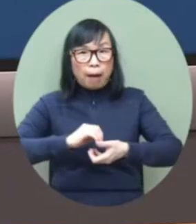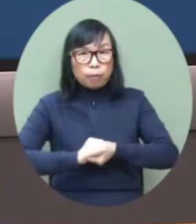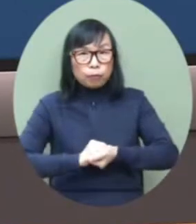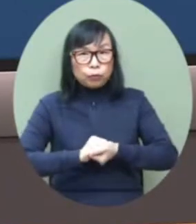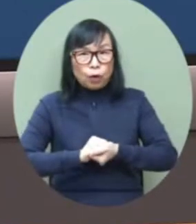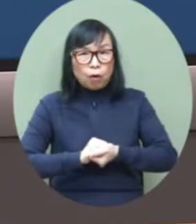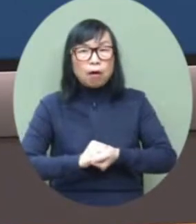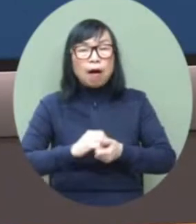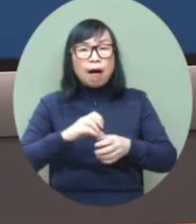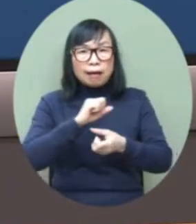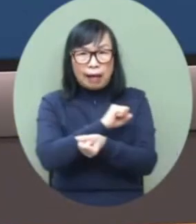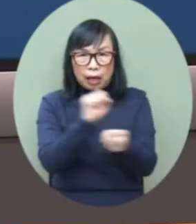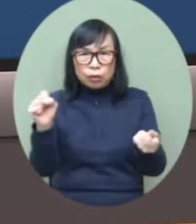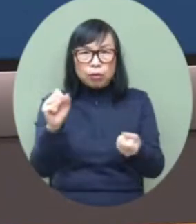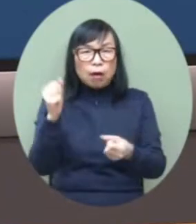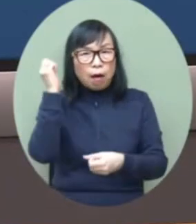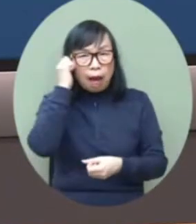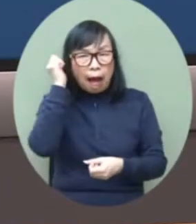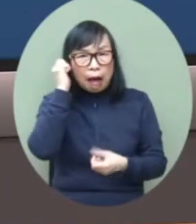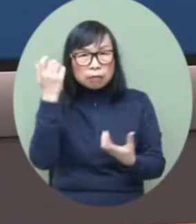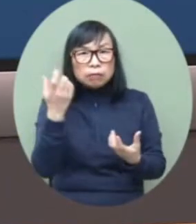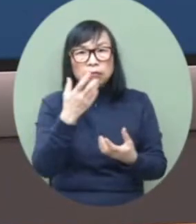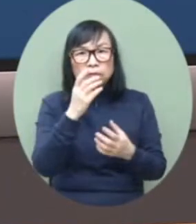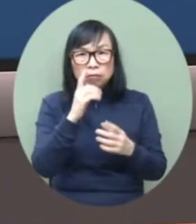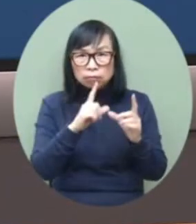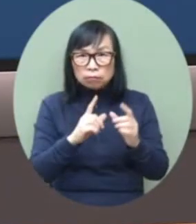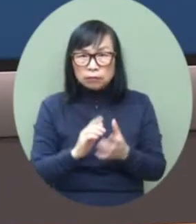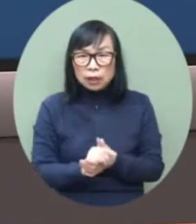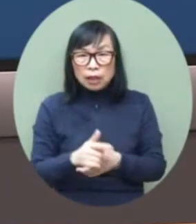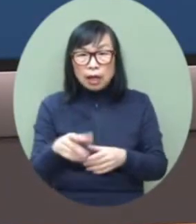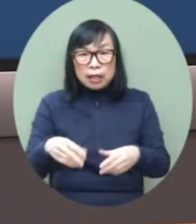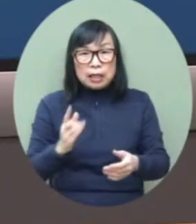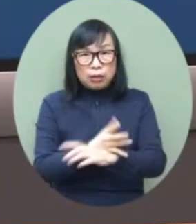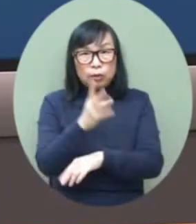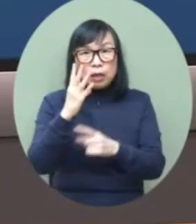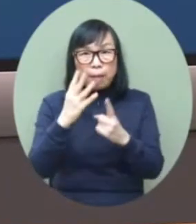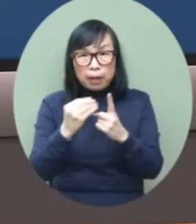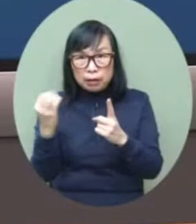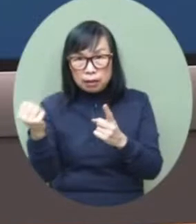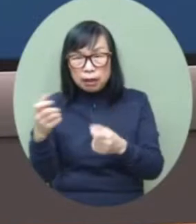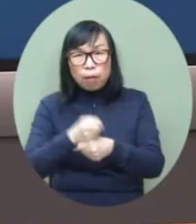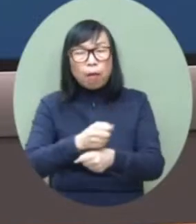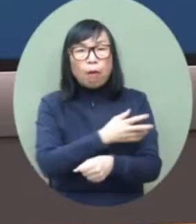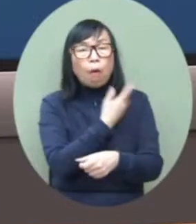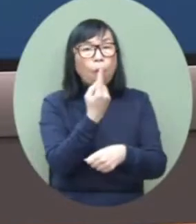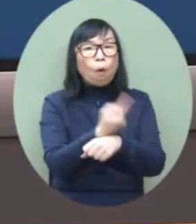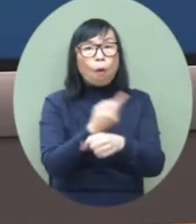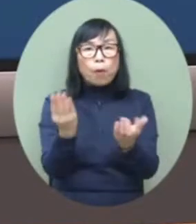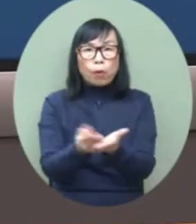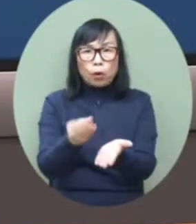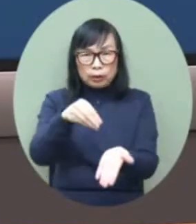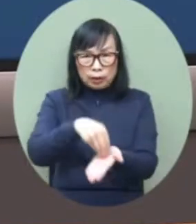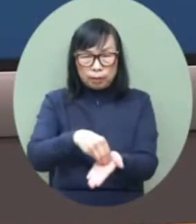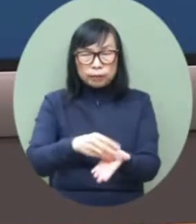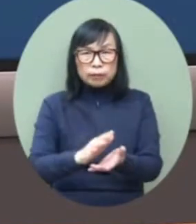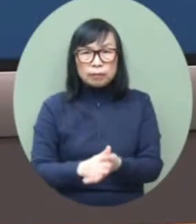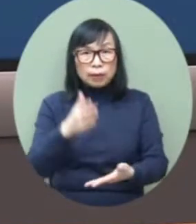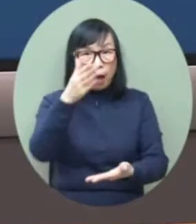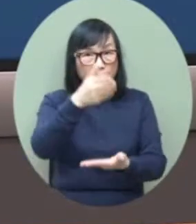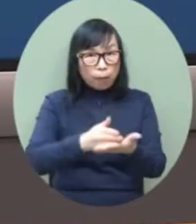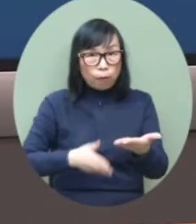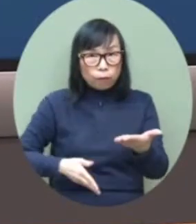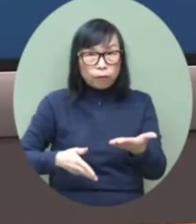support and cooperation to help us through this crisis. Today, we have more than 140 staff who